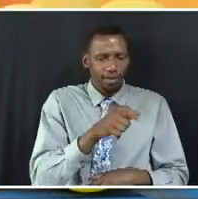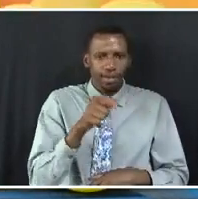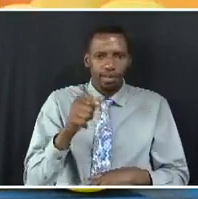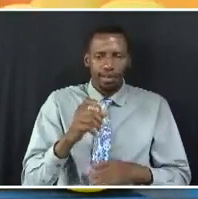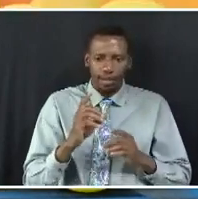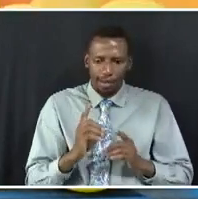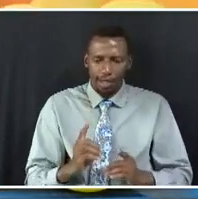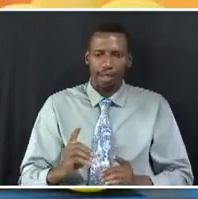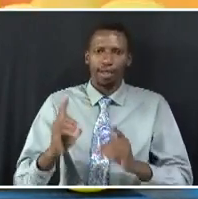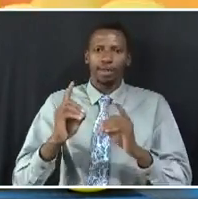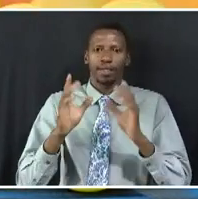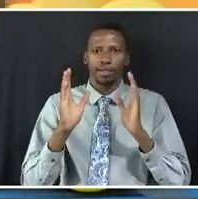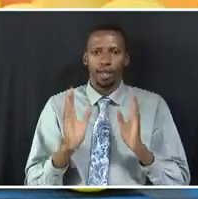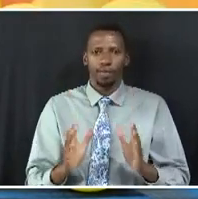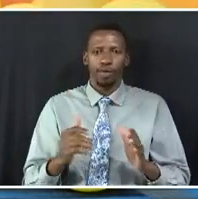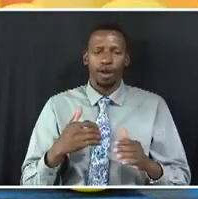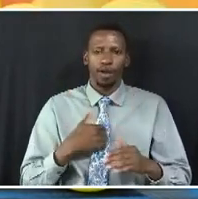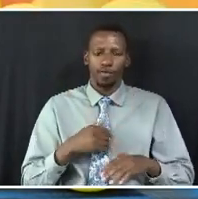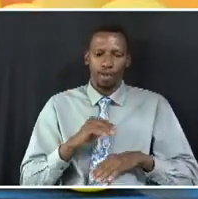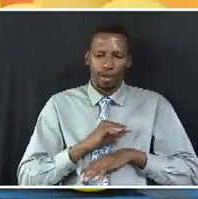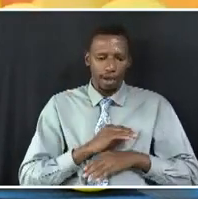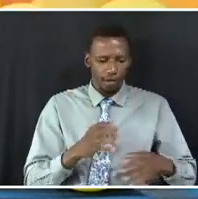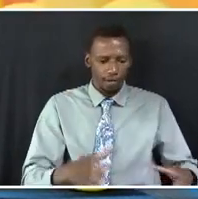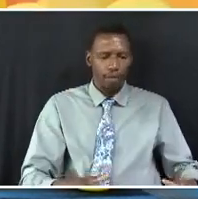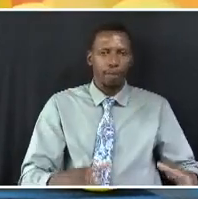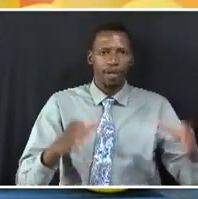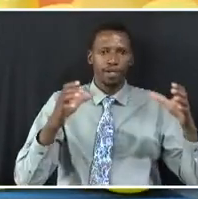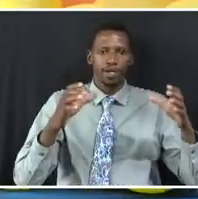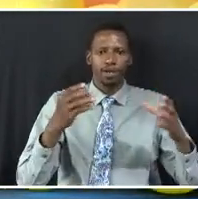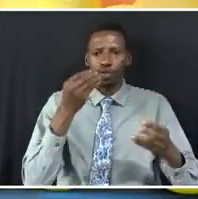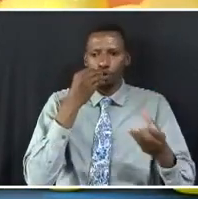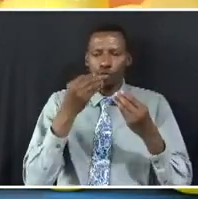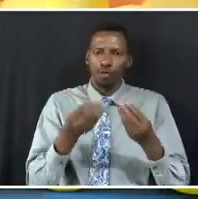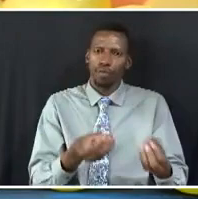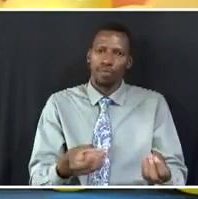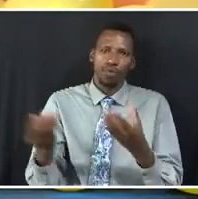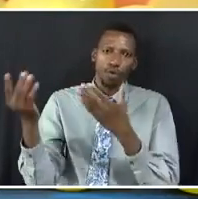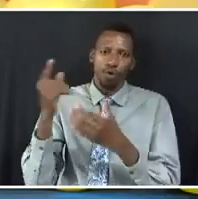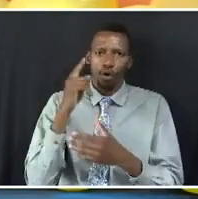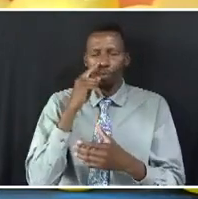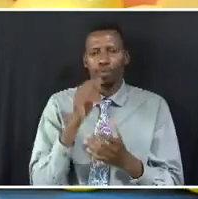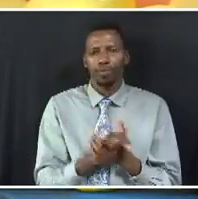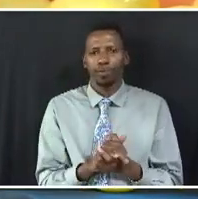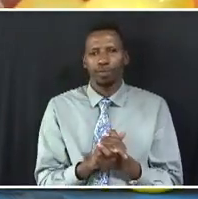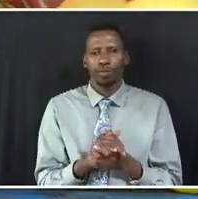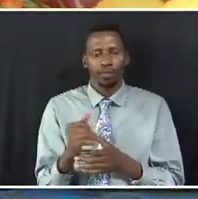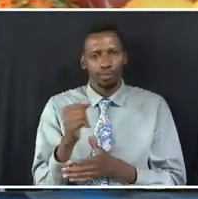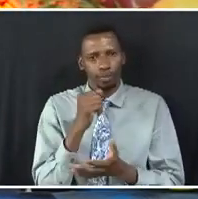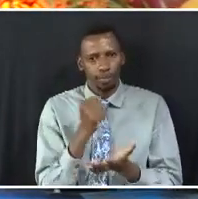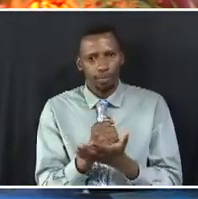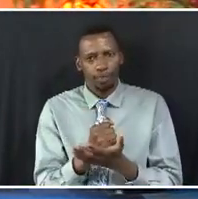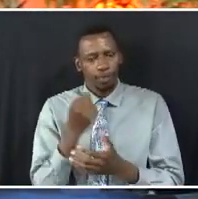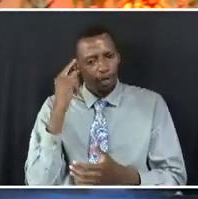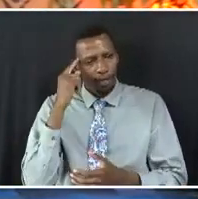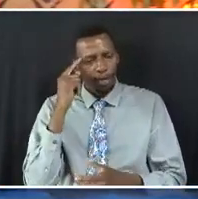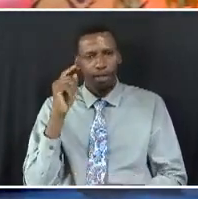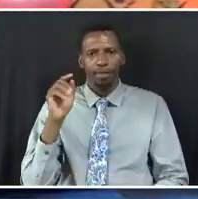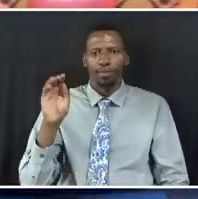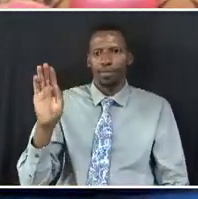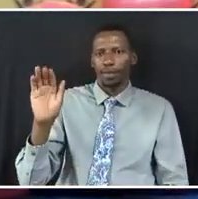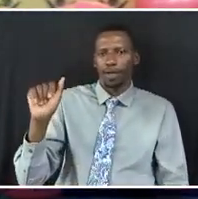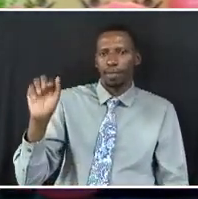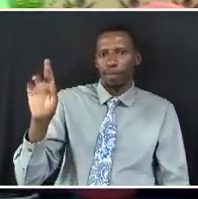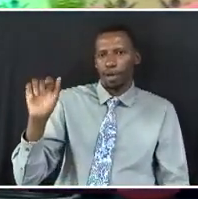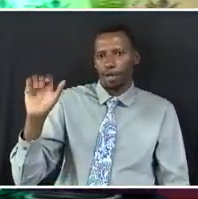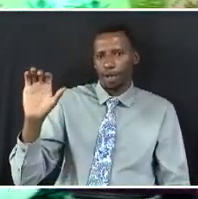basket of food to take home. Amen. I think Barak knew what it means to